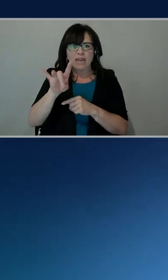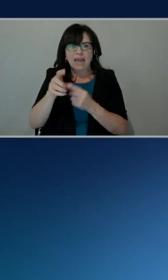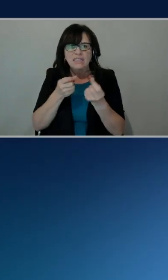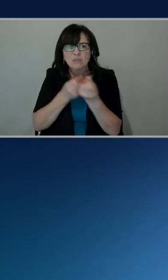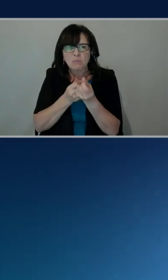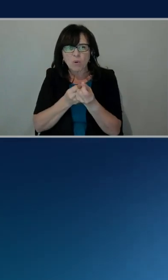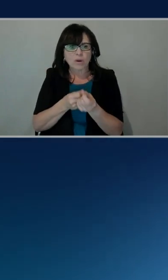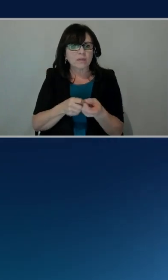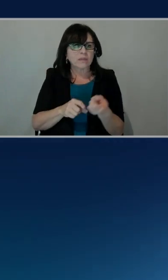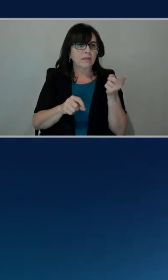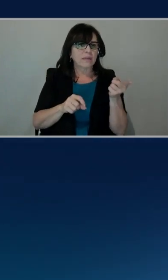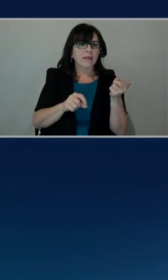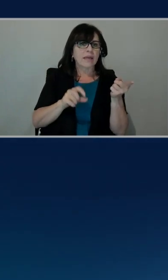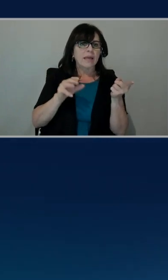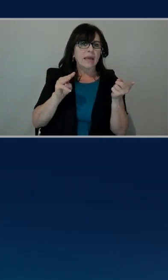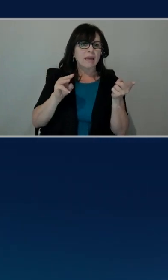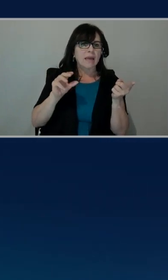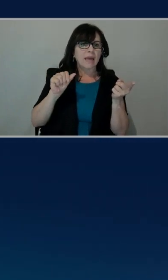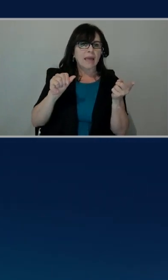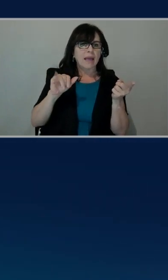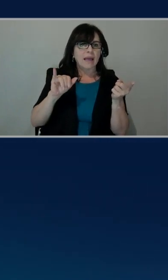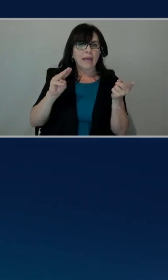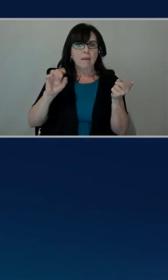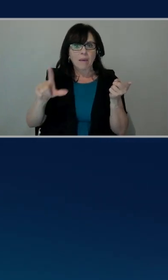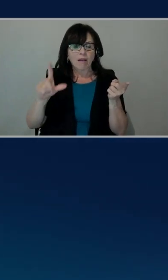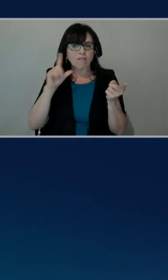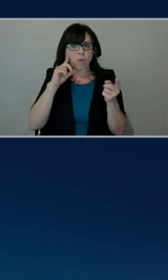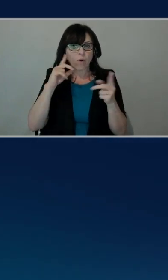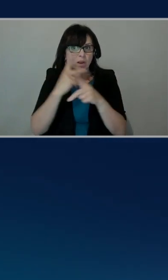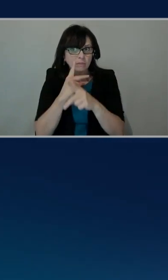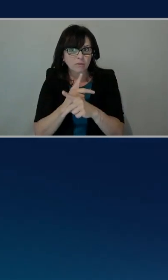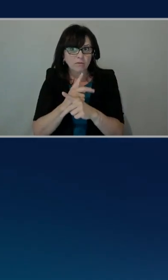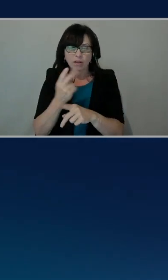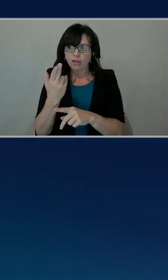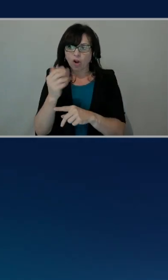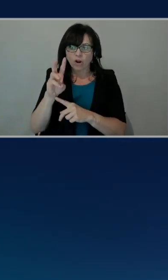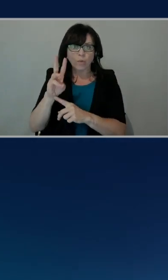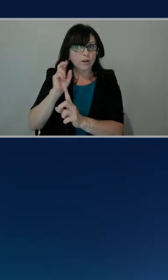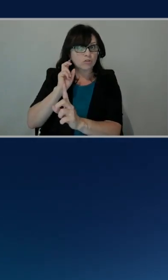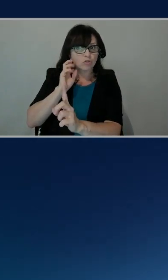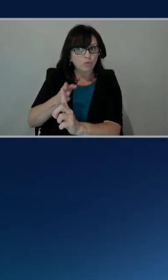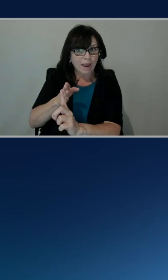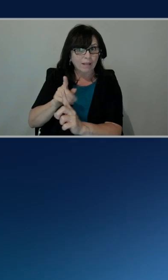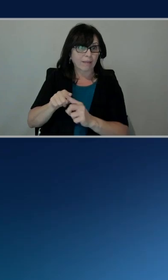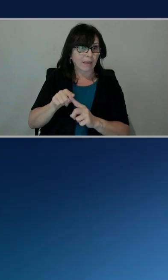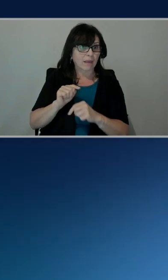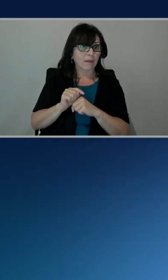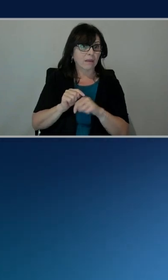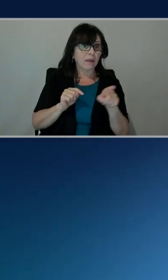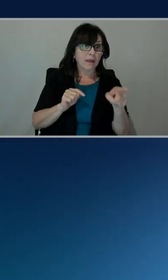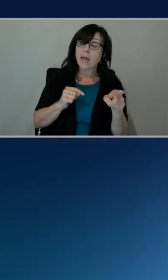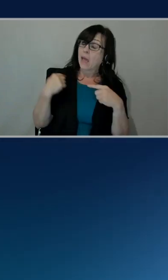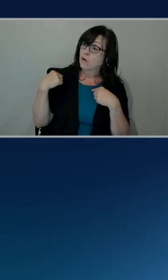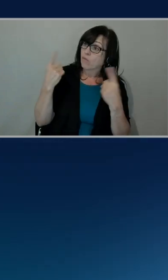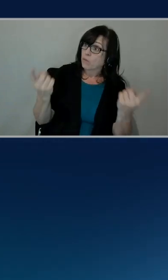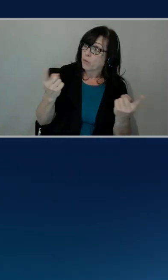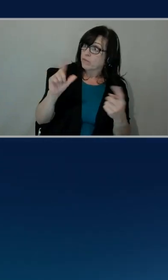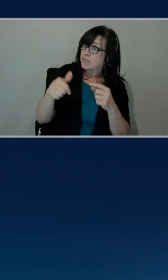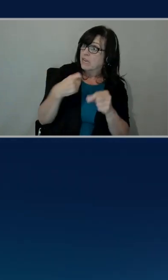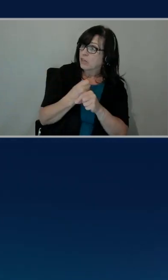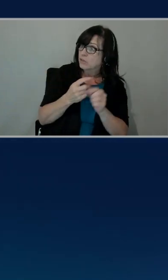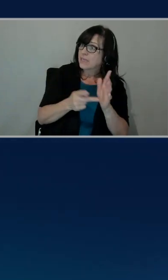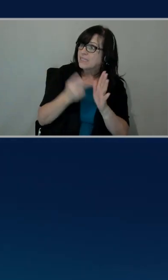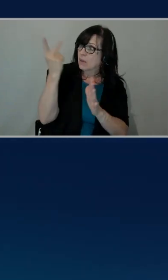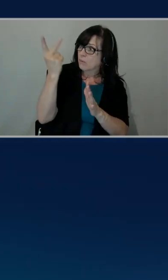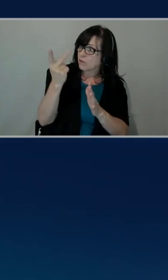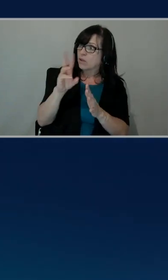MMLA instructions to do matrix multiplications in the hardware directly. Okay. And not only that, over the previous generation, right, it doubled the width of the floating